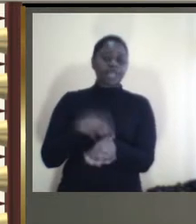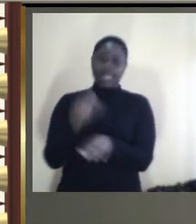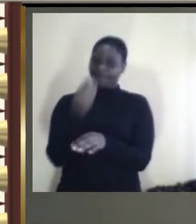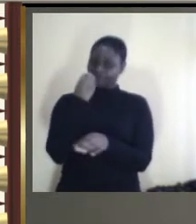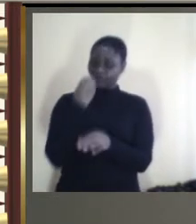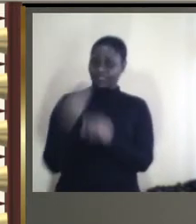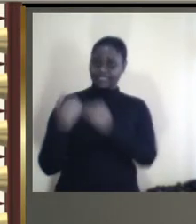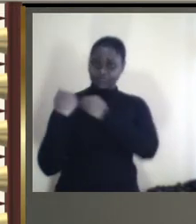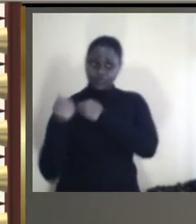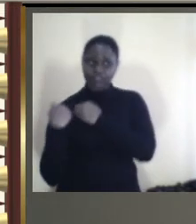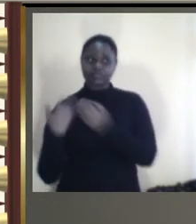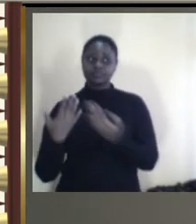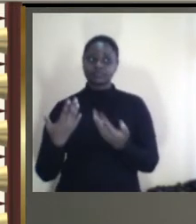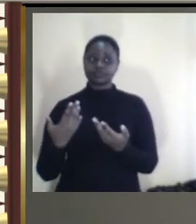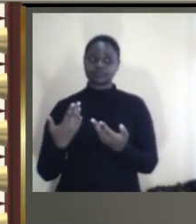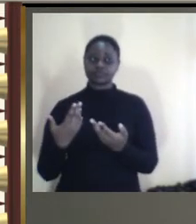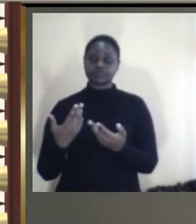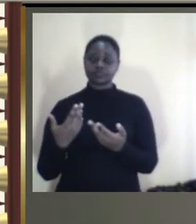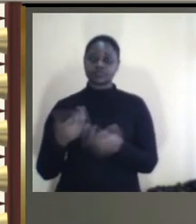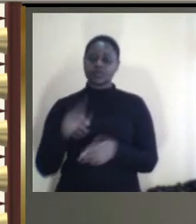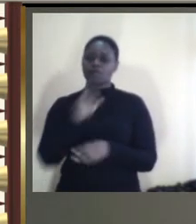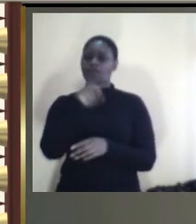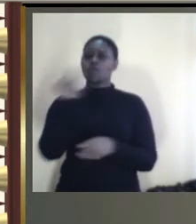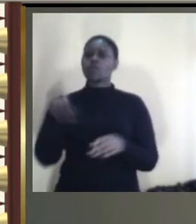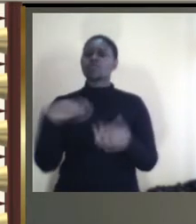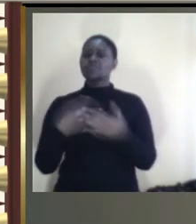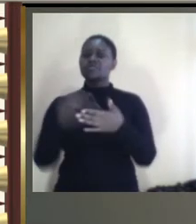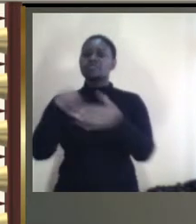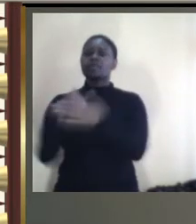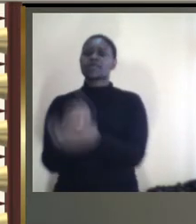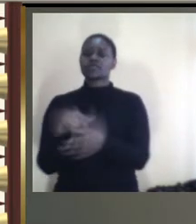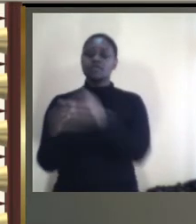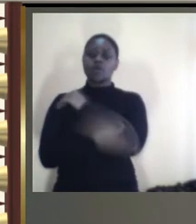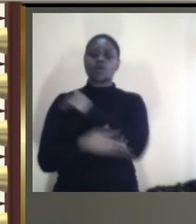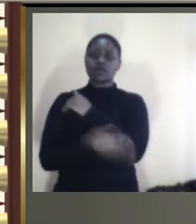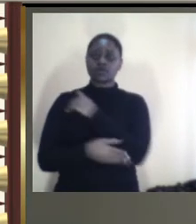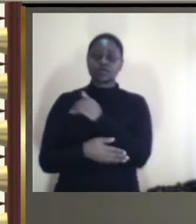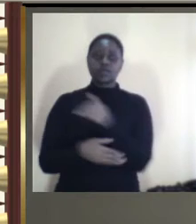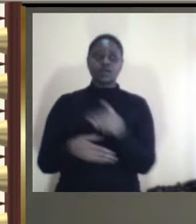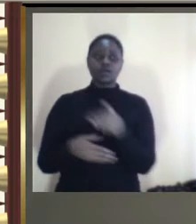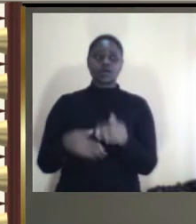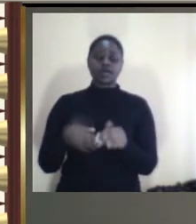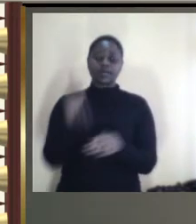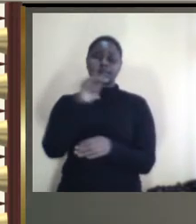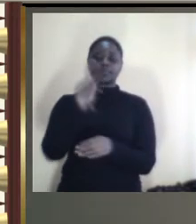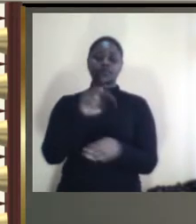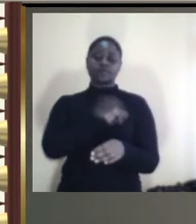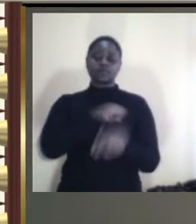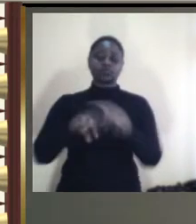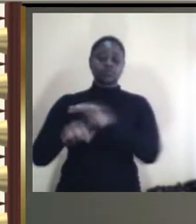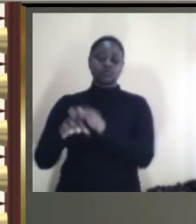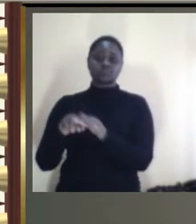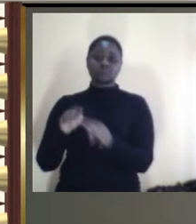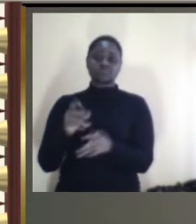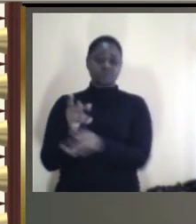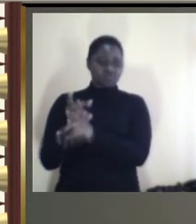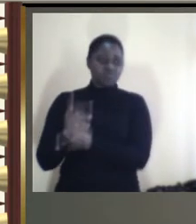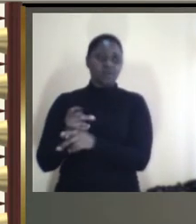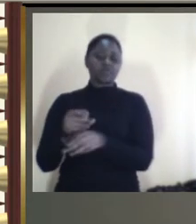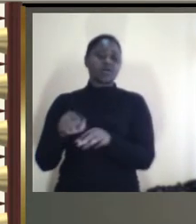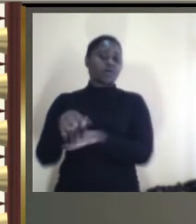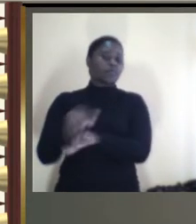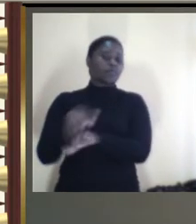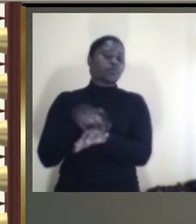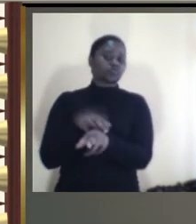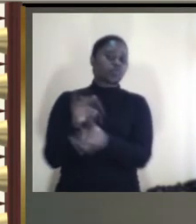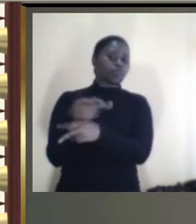security for all is possible in our country. The province of KwaZulu-Natal remains a bedrock for agricultural